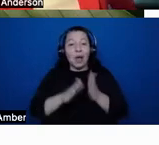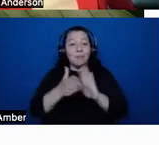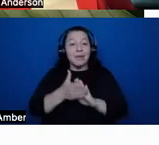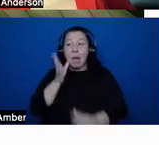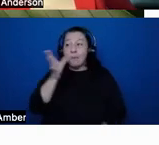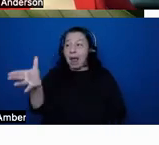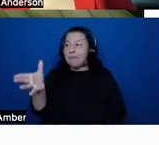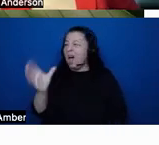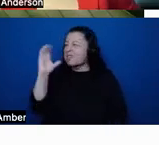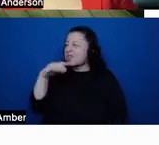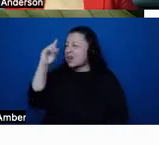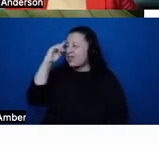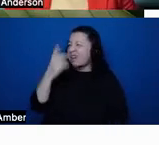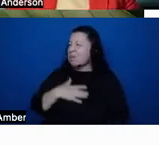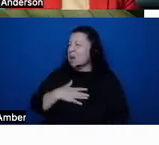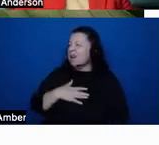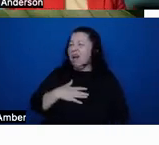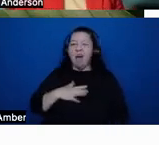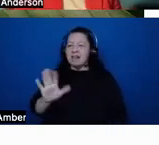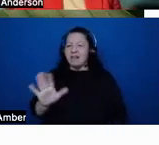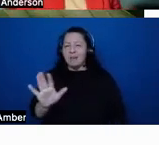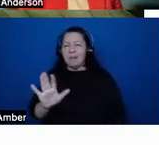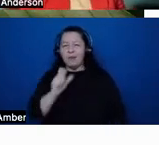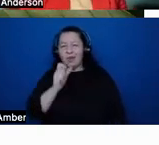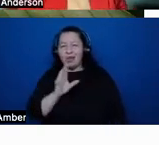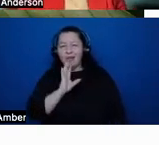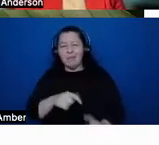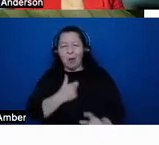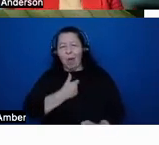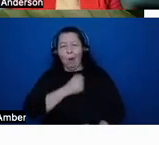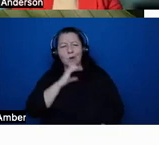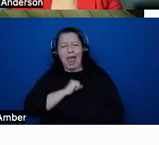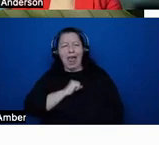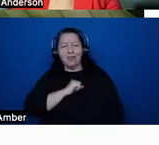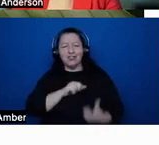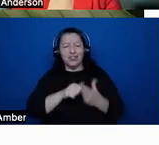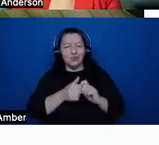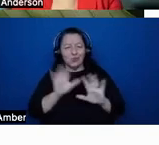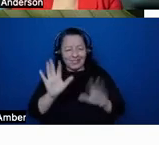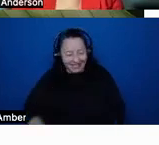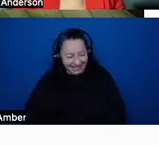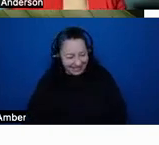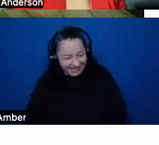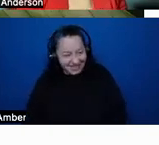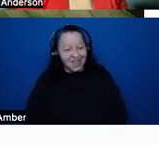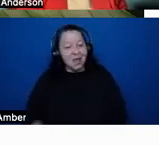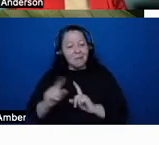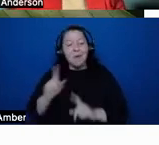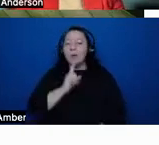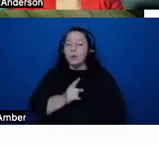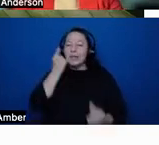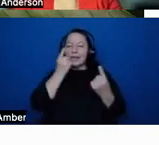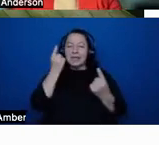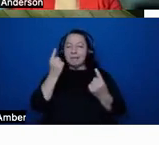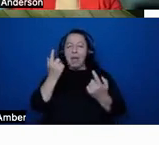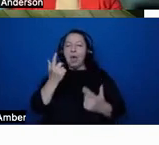thought. Never mind. We're not going to my own existential crisis right now. But really thinking about like, what are those different roles and how are